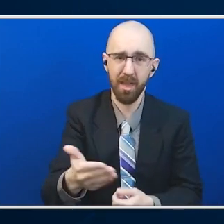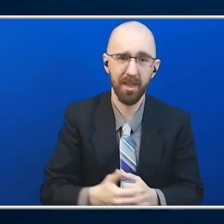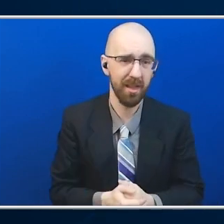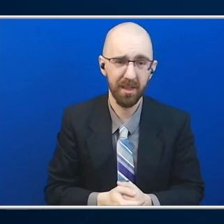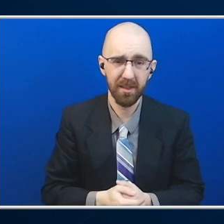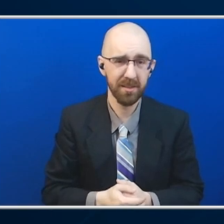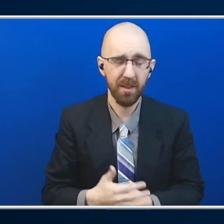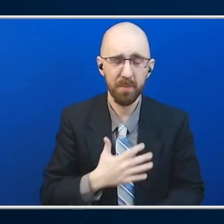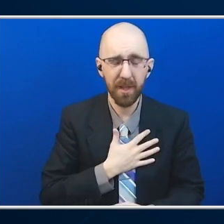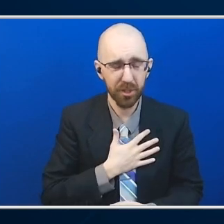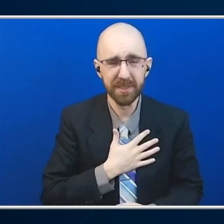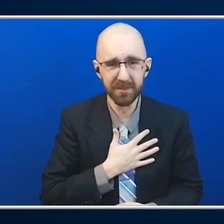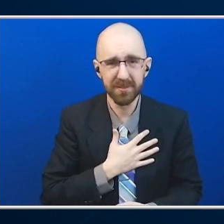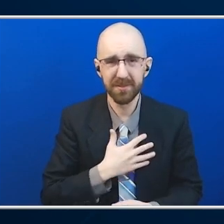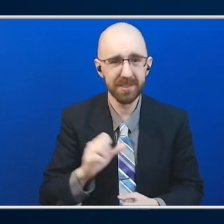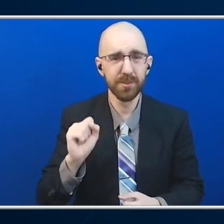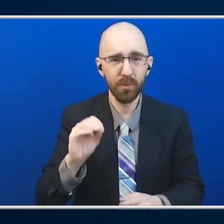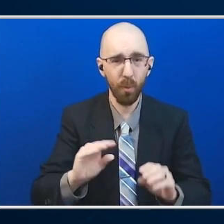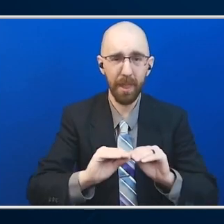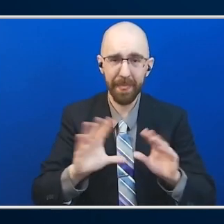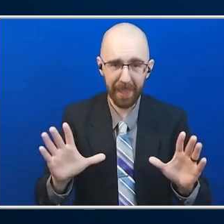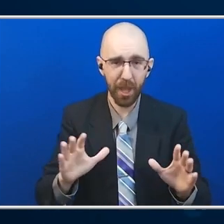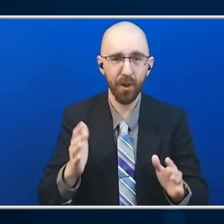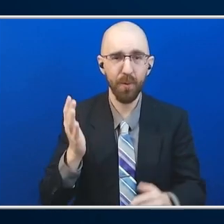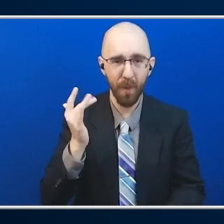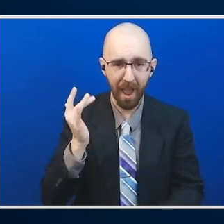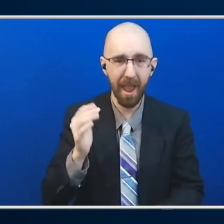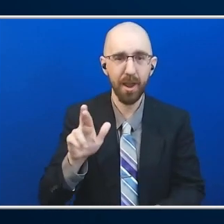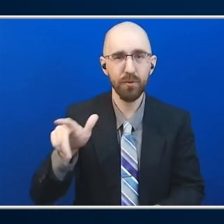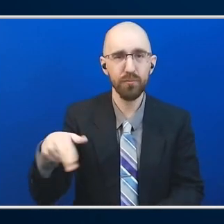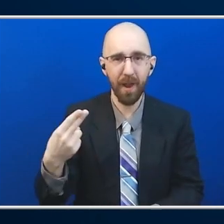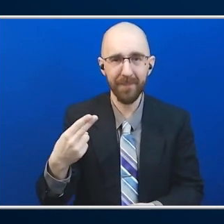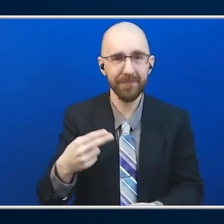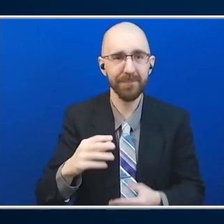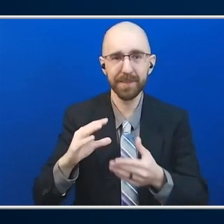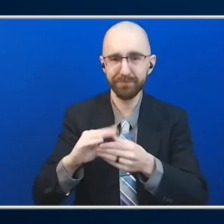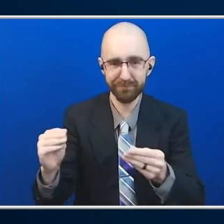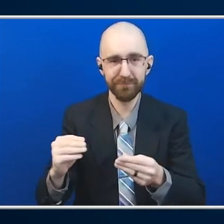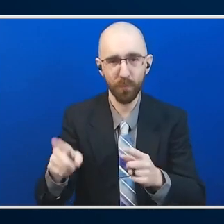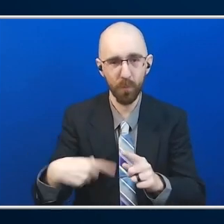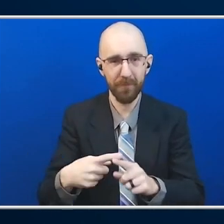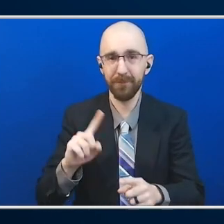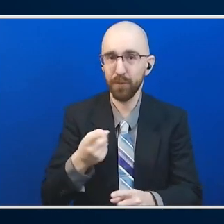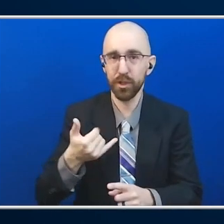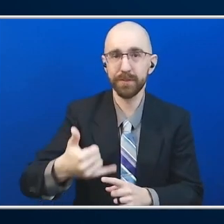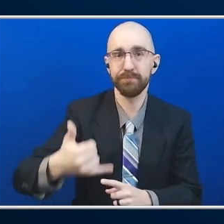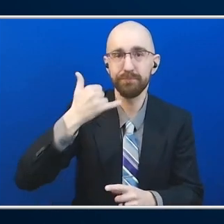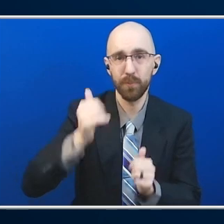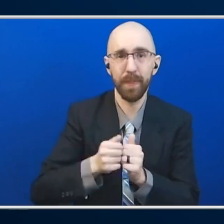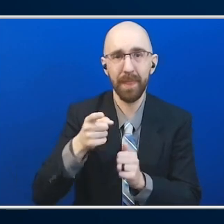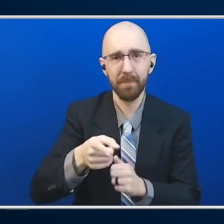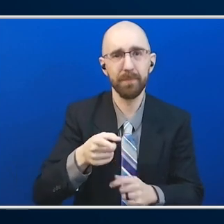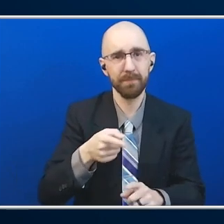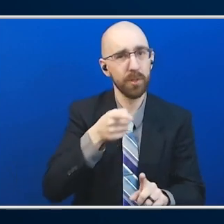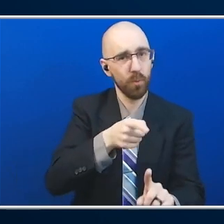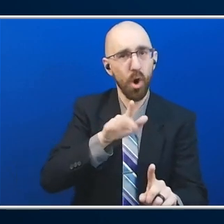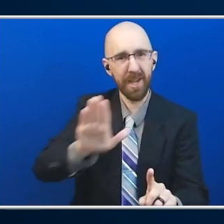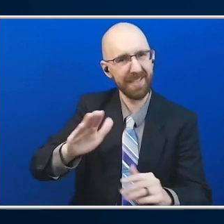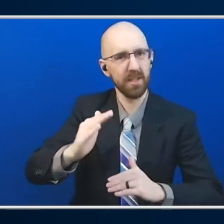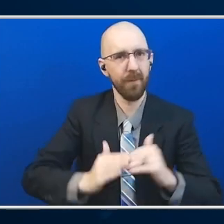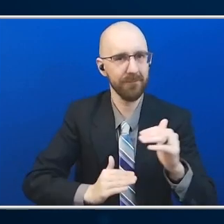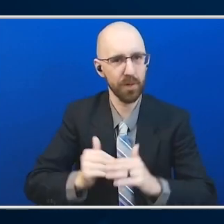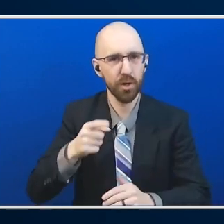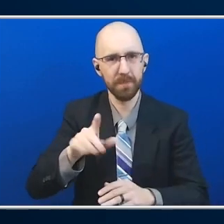goodness, it's so clear, Brenda, why Ralph said when we first talked to him on the phone that you're a comfort and you've been his rock. The